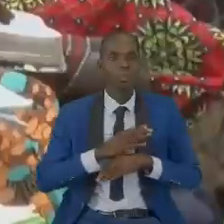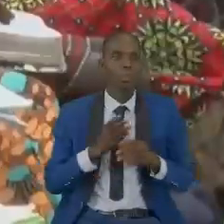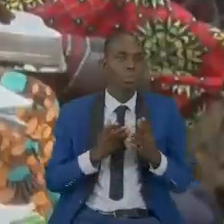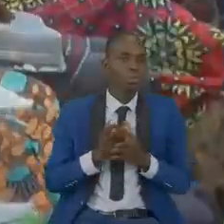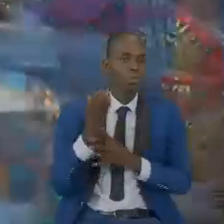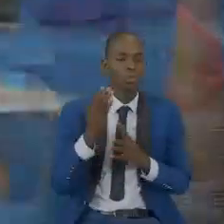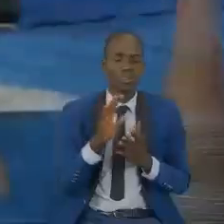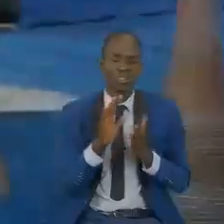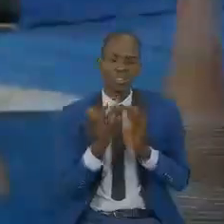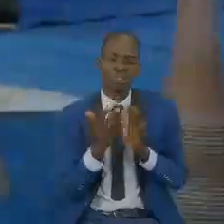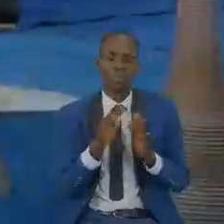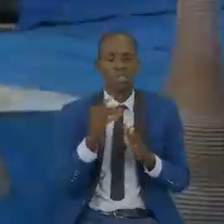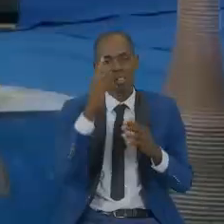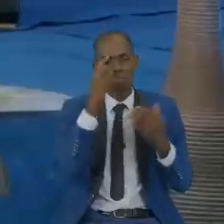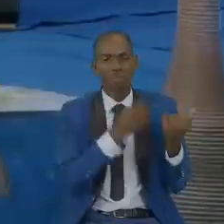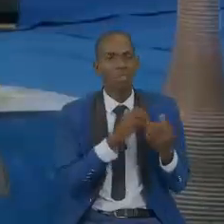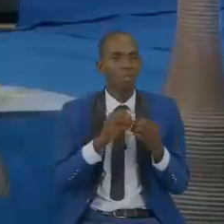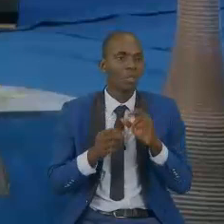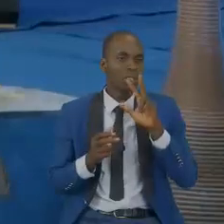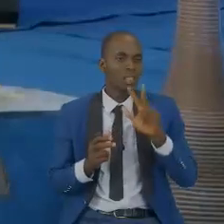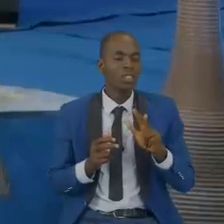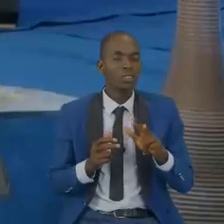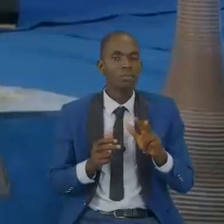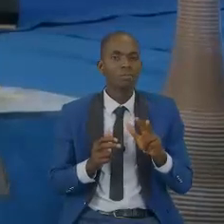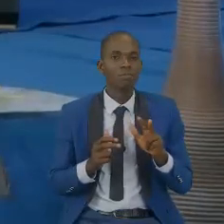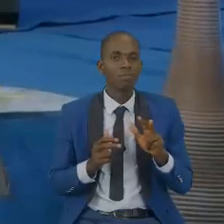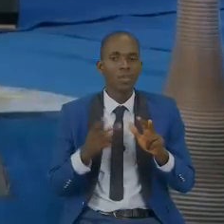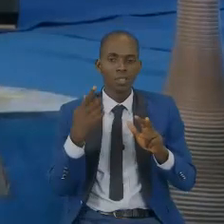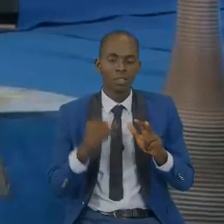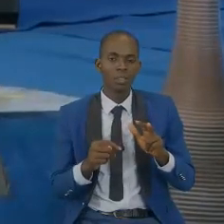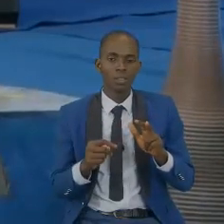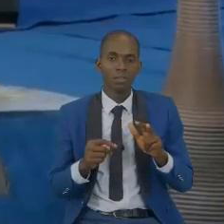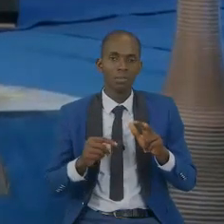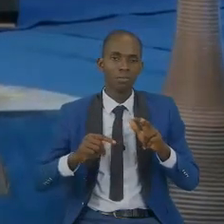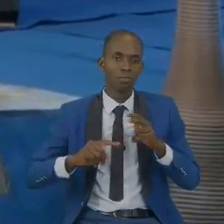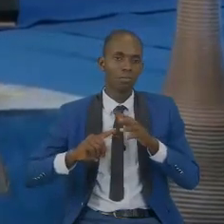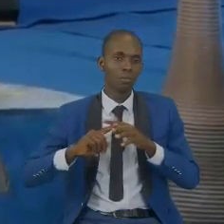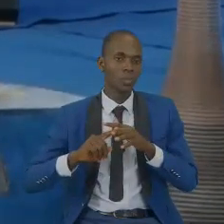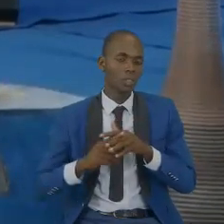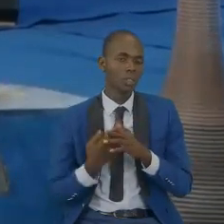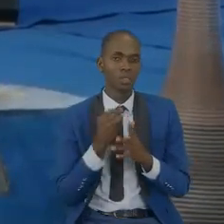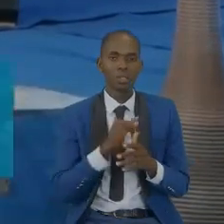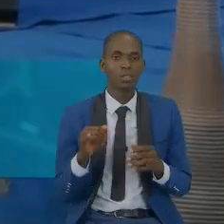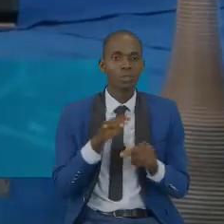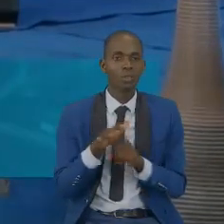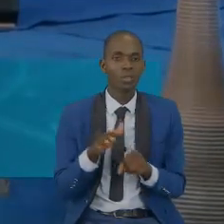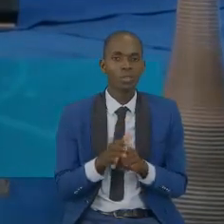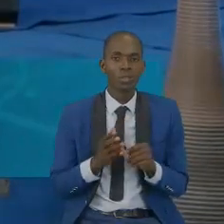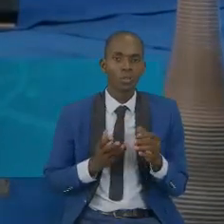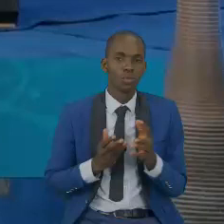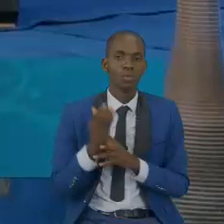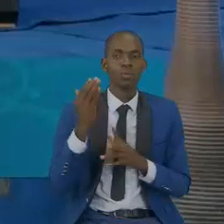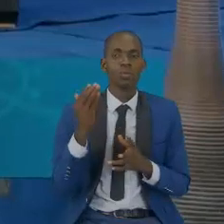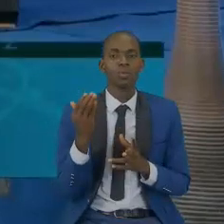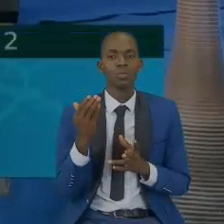similar faith. Number three, fundamental sufficiency through surpassing faith. There is